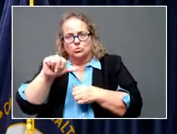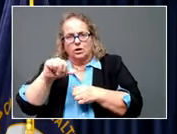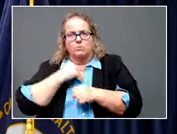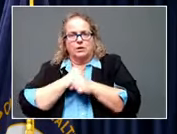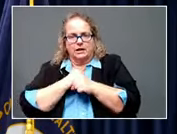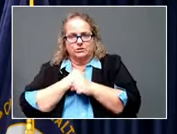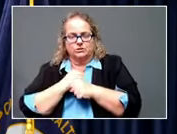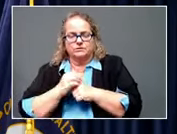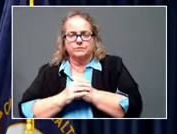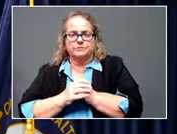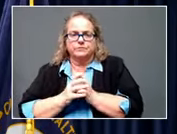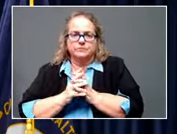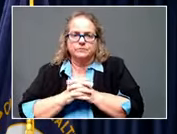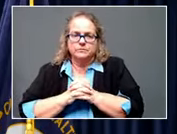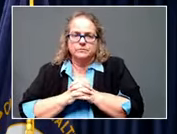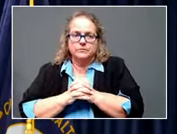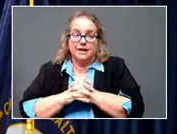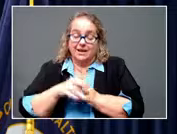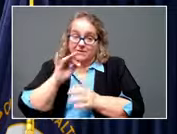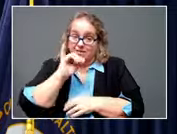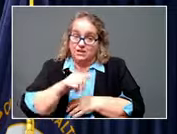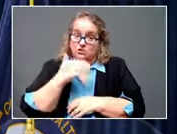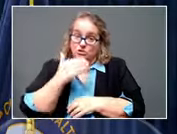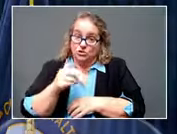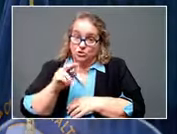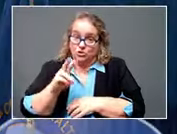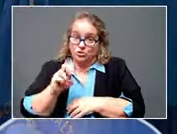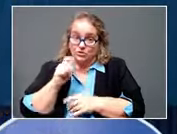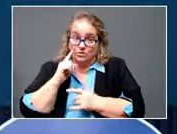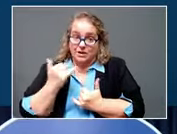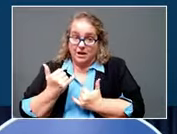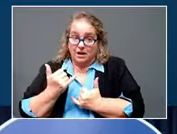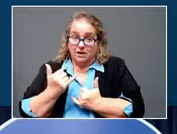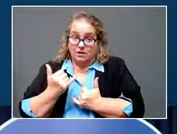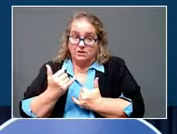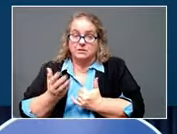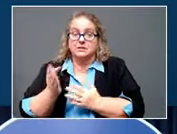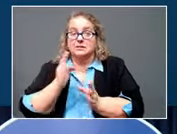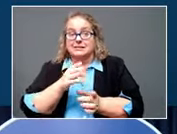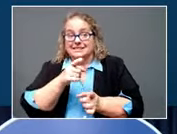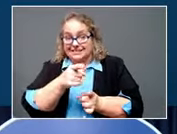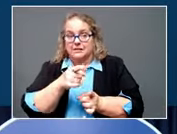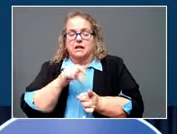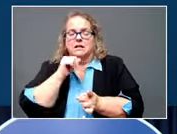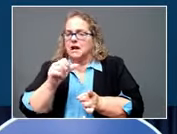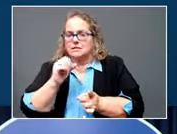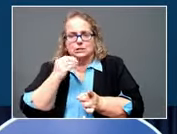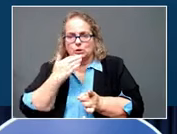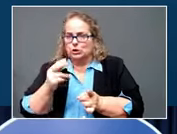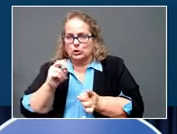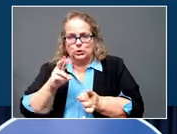the good news for the moment, that's not so good news. That is the increase in positivity